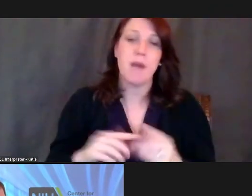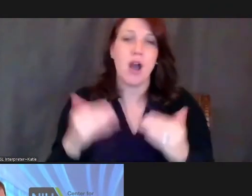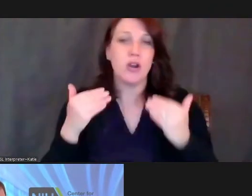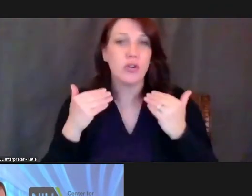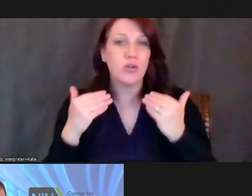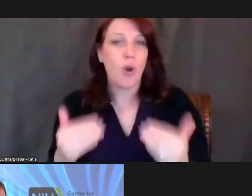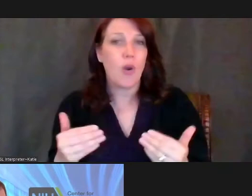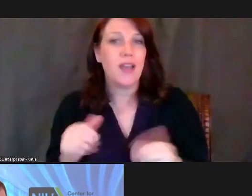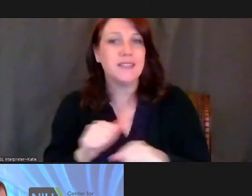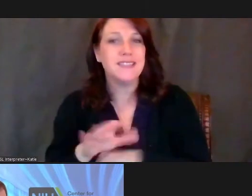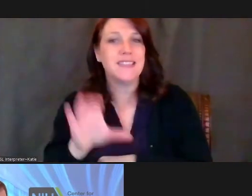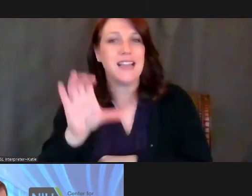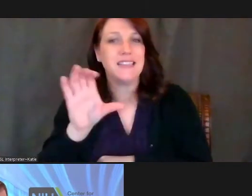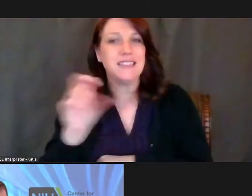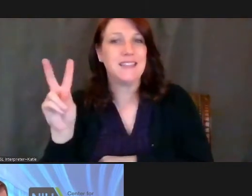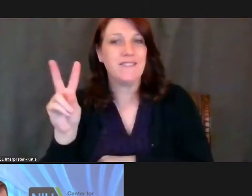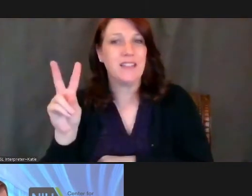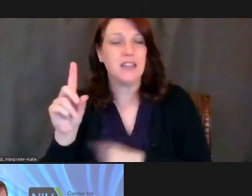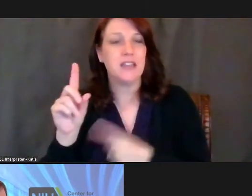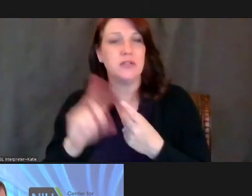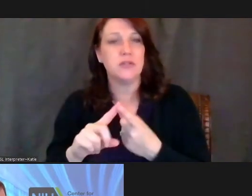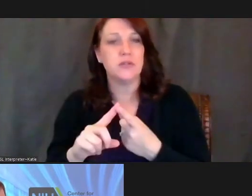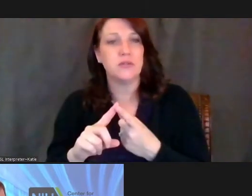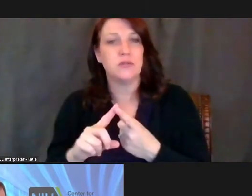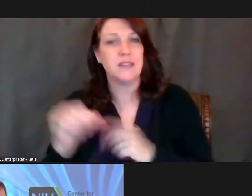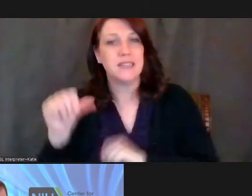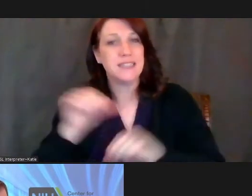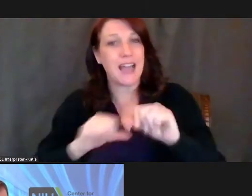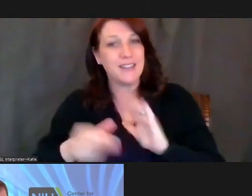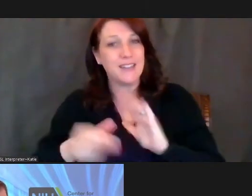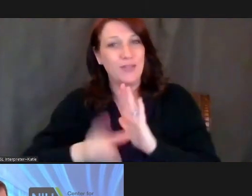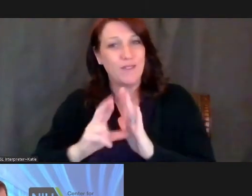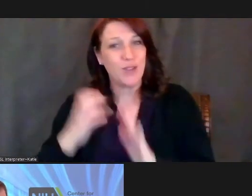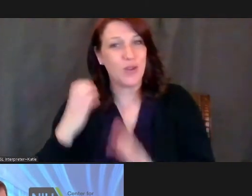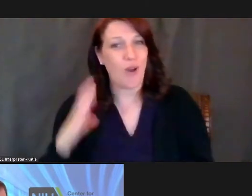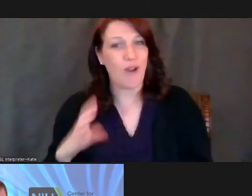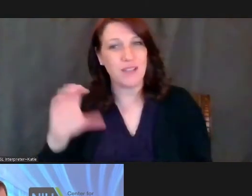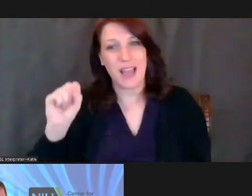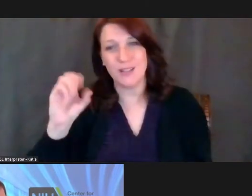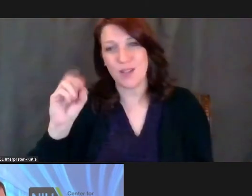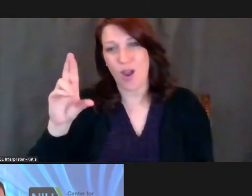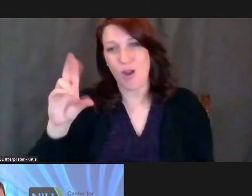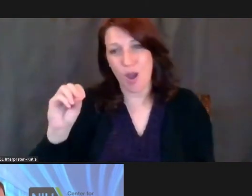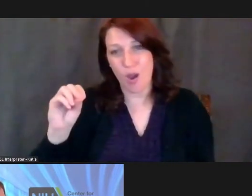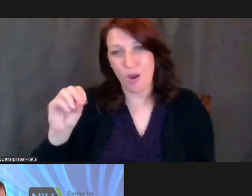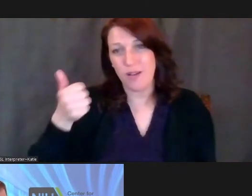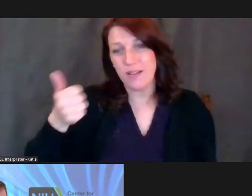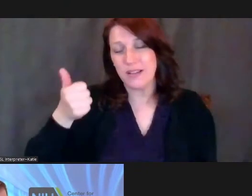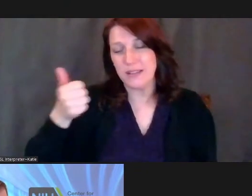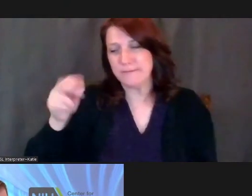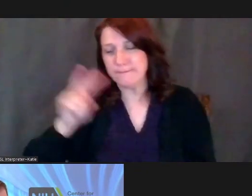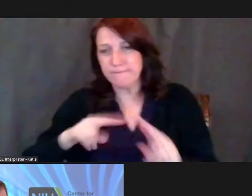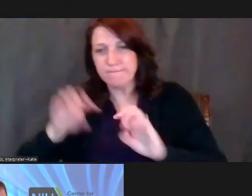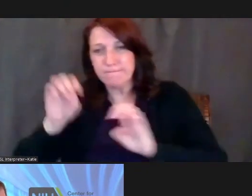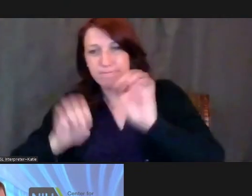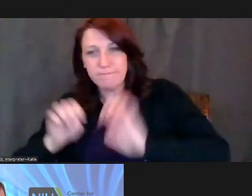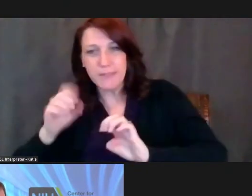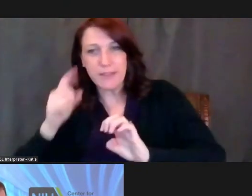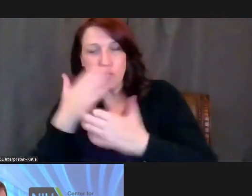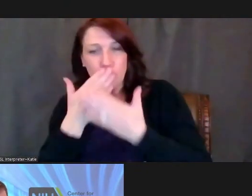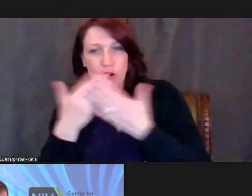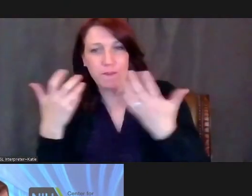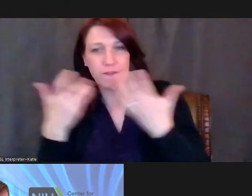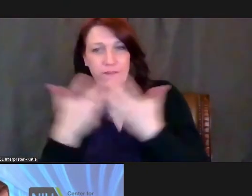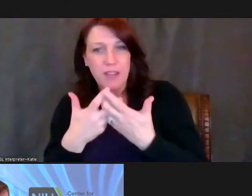your CV to the scientific review officer, who will then be able to evaluate whether you're going to be a good fit for